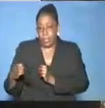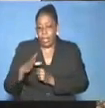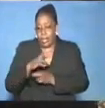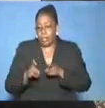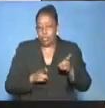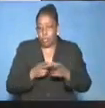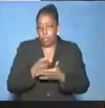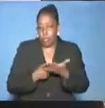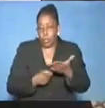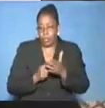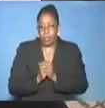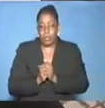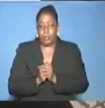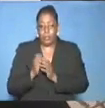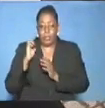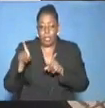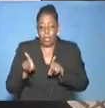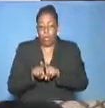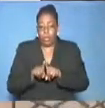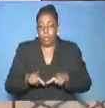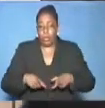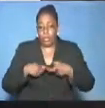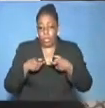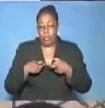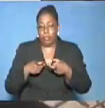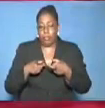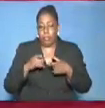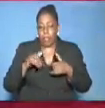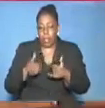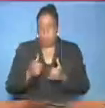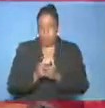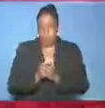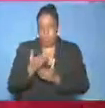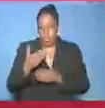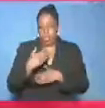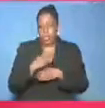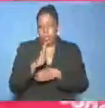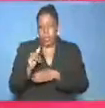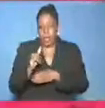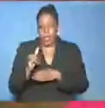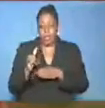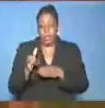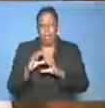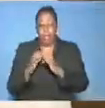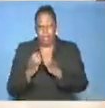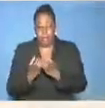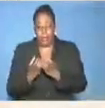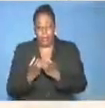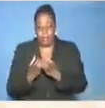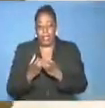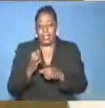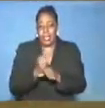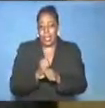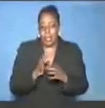controlling costs. Beckles also provided more insight on a tourist app created by his company that he says is reaping huge dividends,